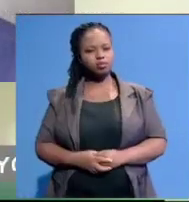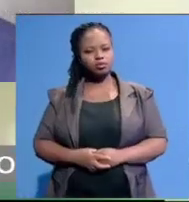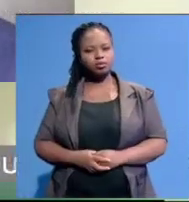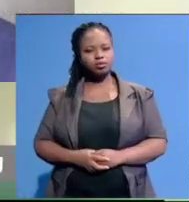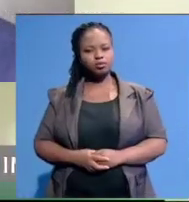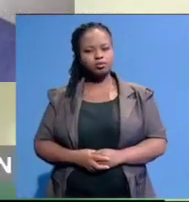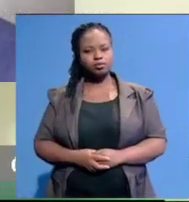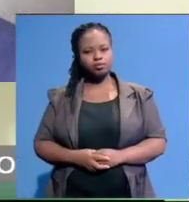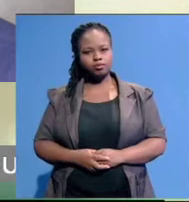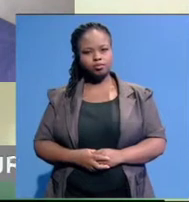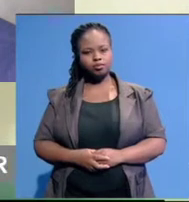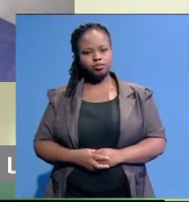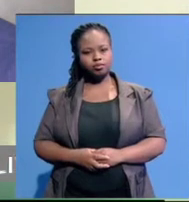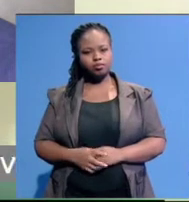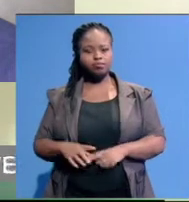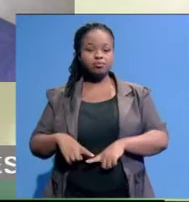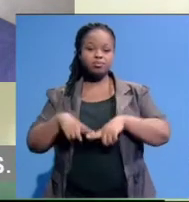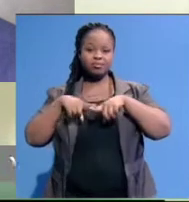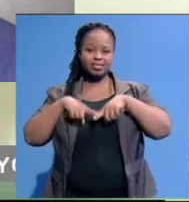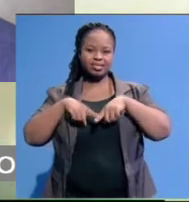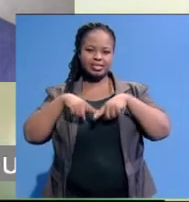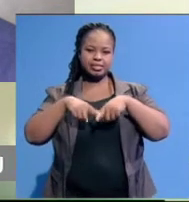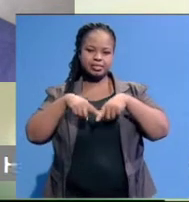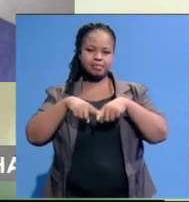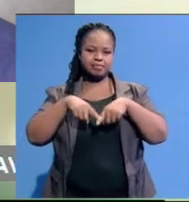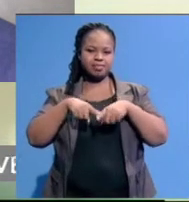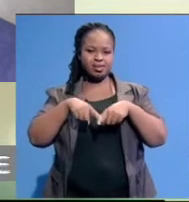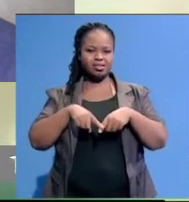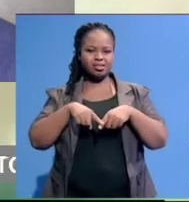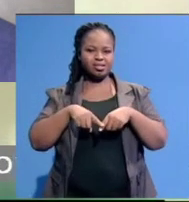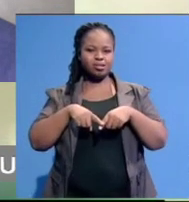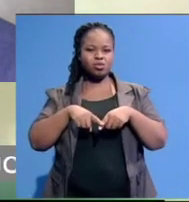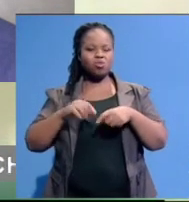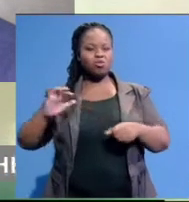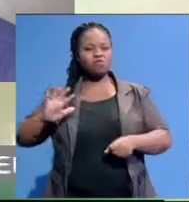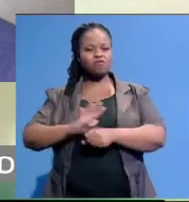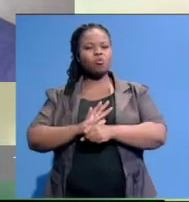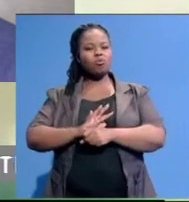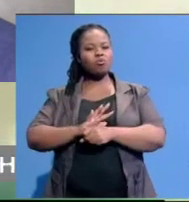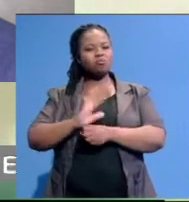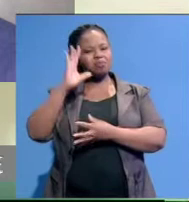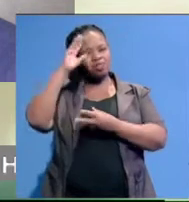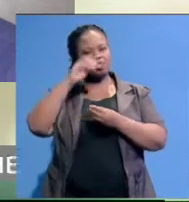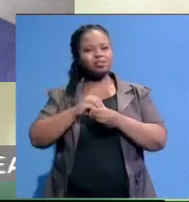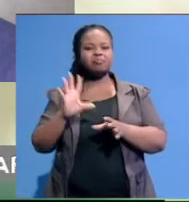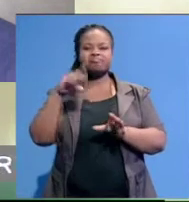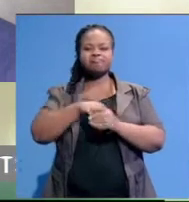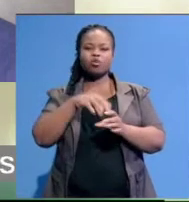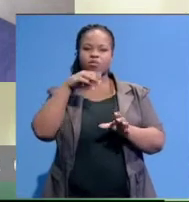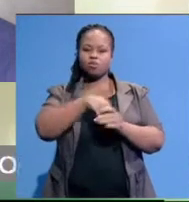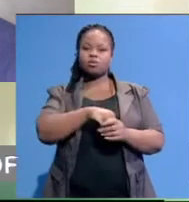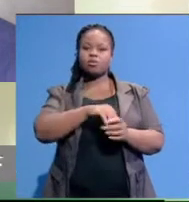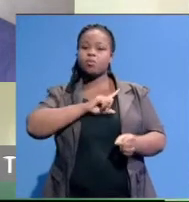Well, it depends on the content that you give to each one of these concepts, because once